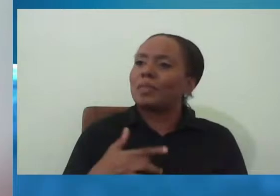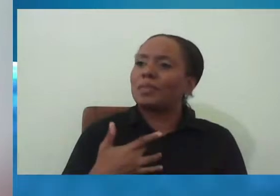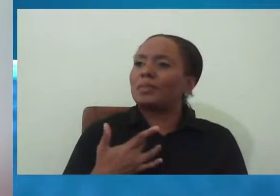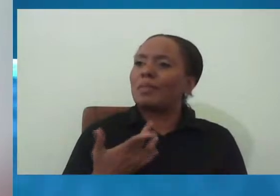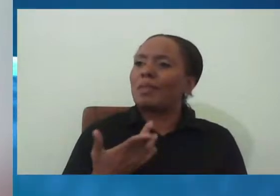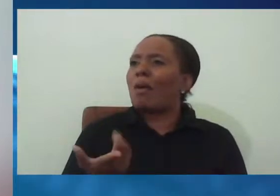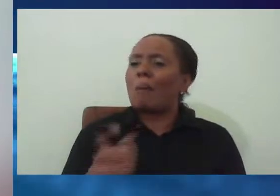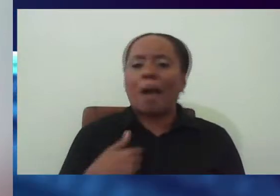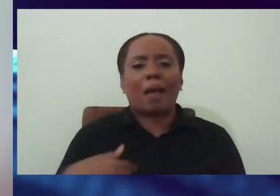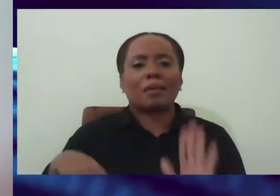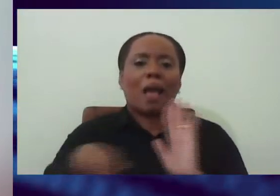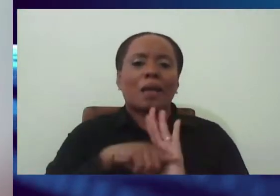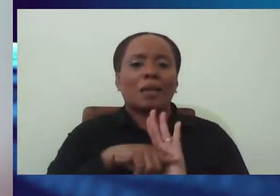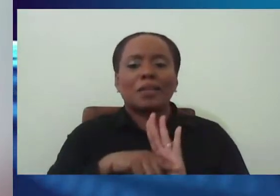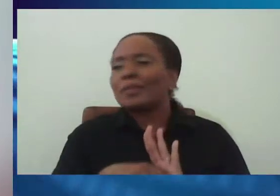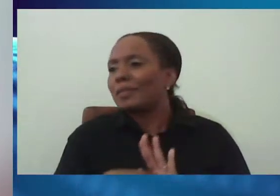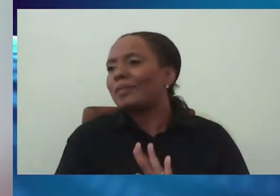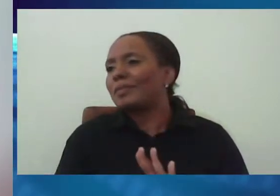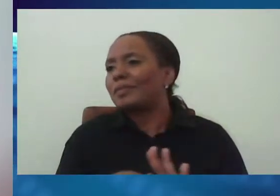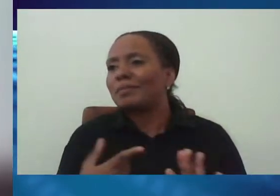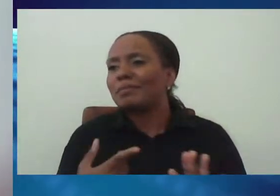negative because I took the test too early.